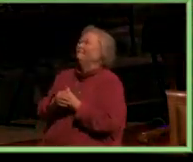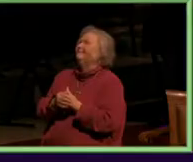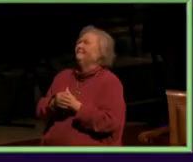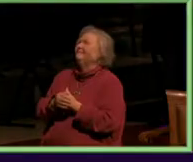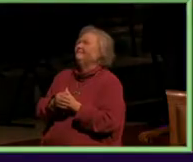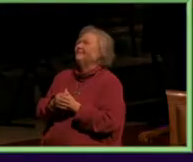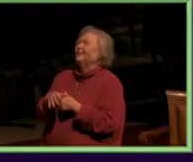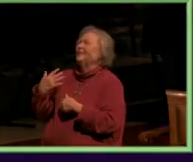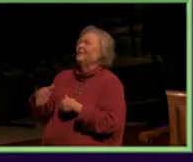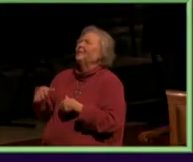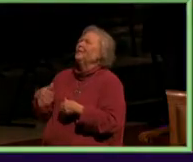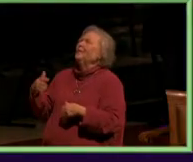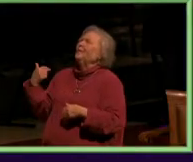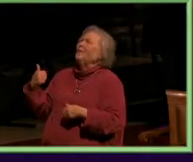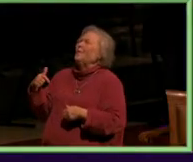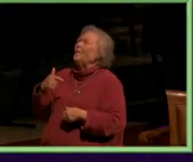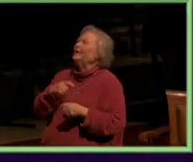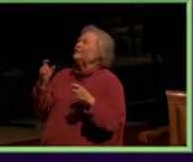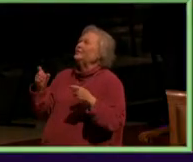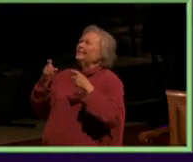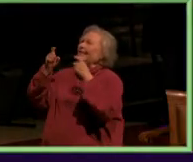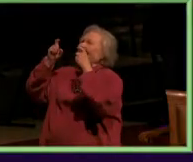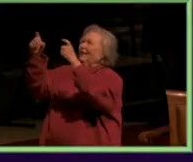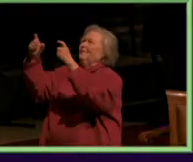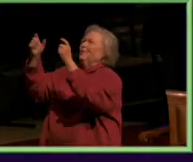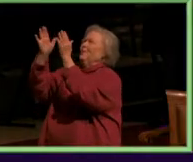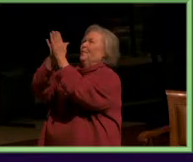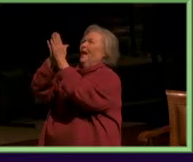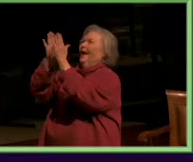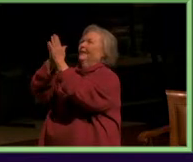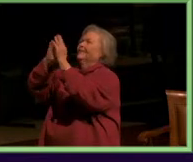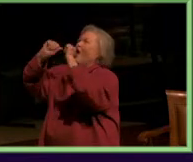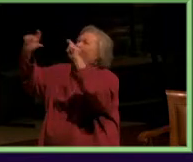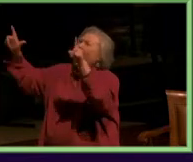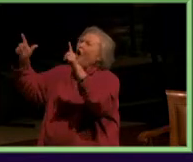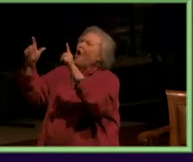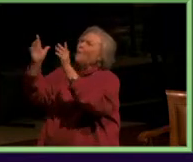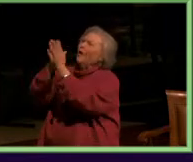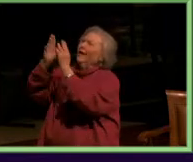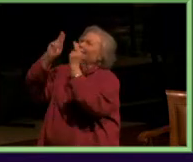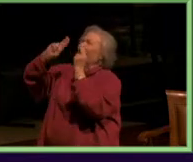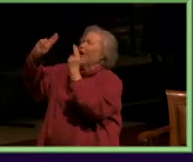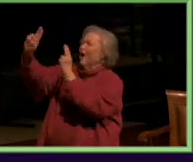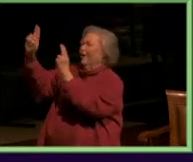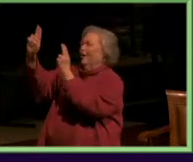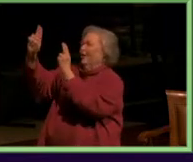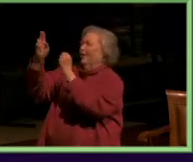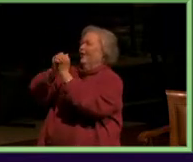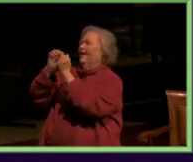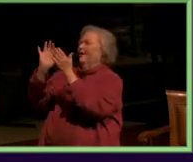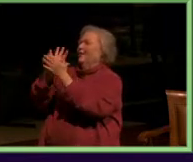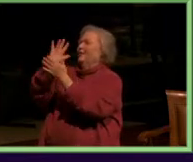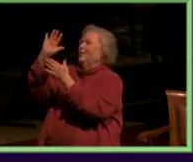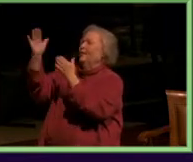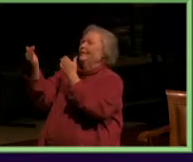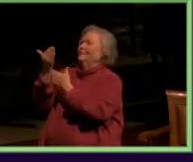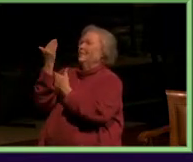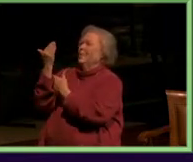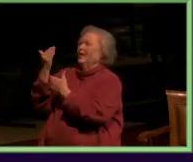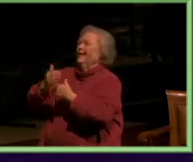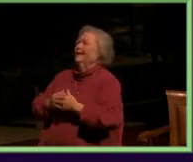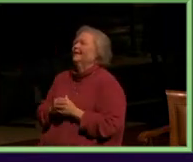Almighty Father, we give you all praise, honor, glory this morning